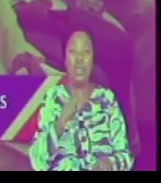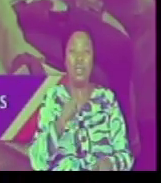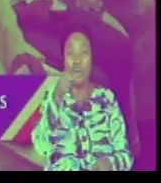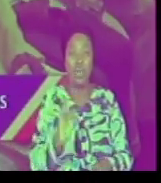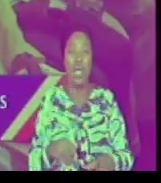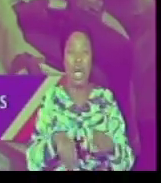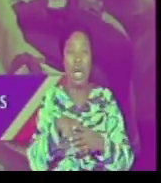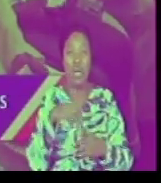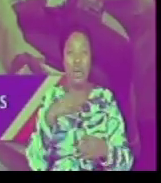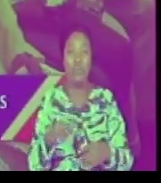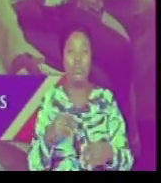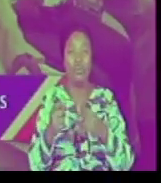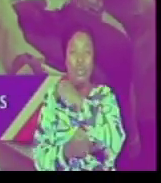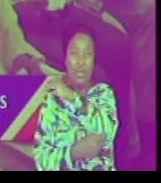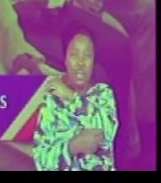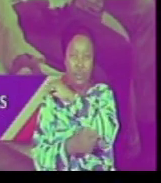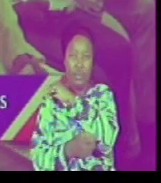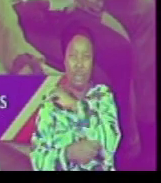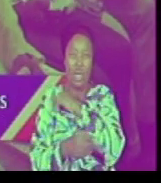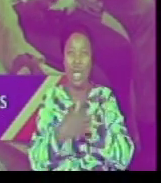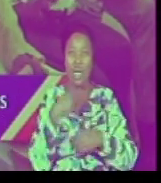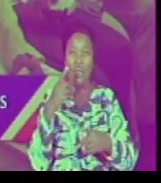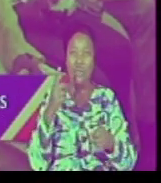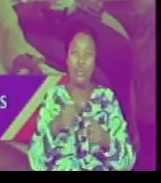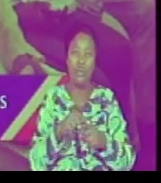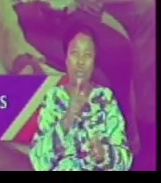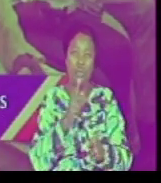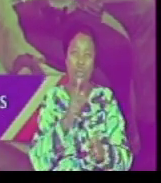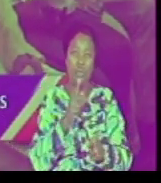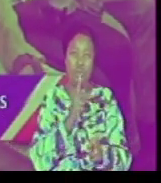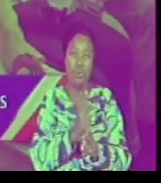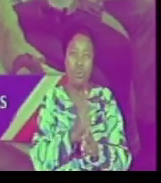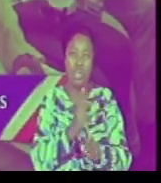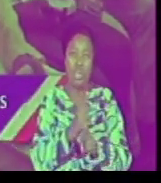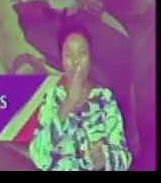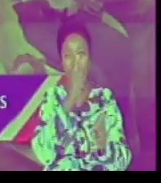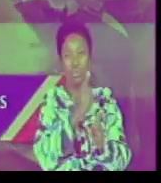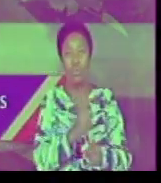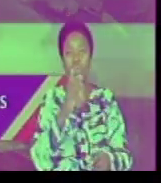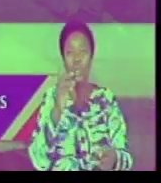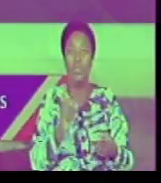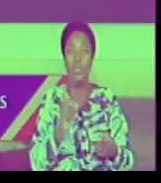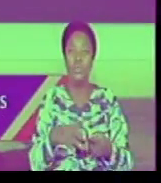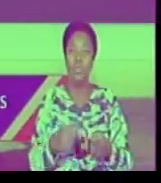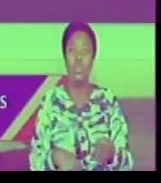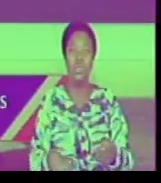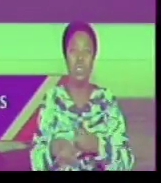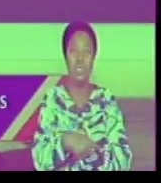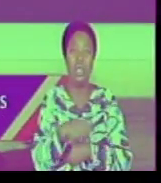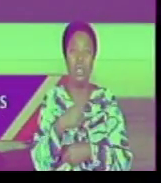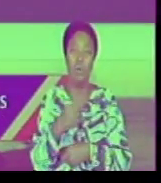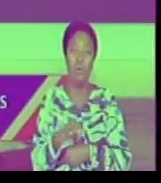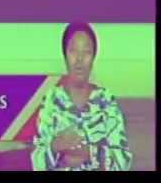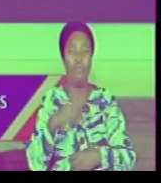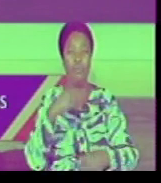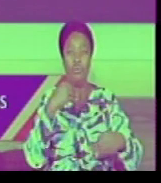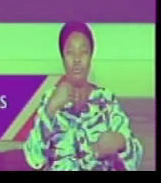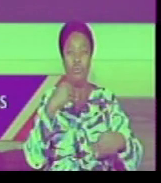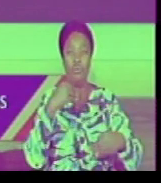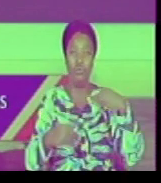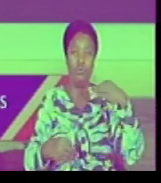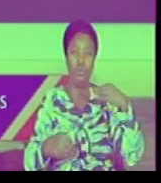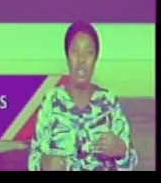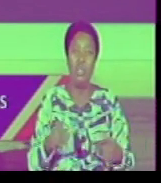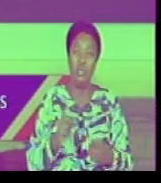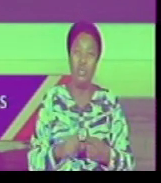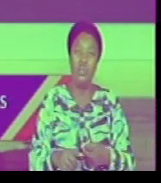And to reserve the unjust until the day of judgment to be